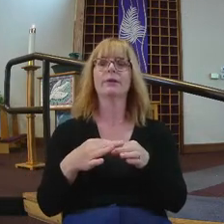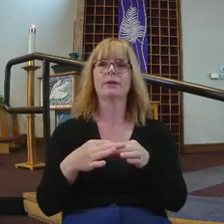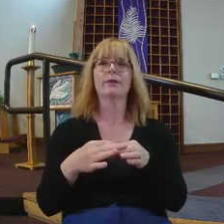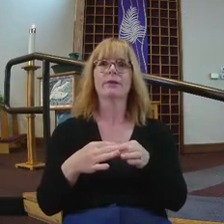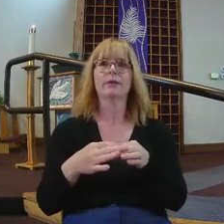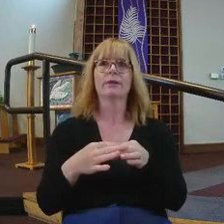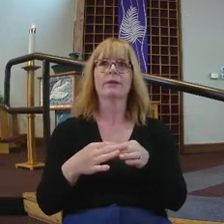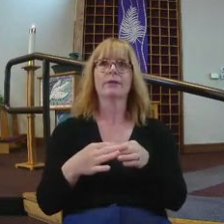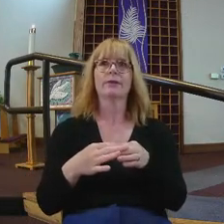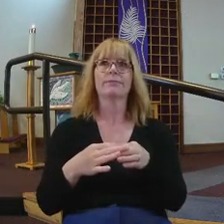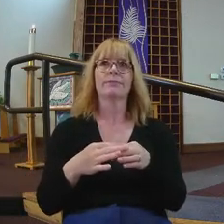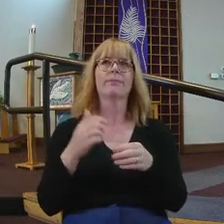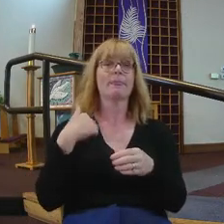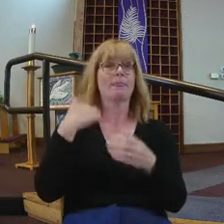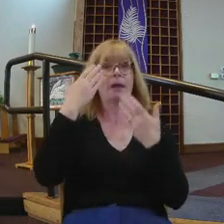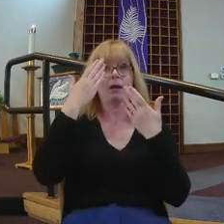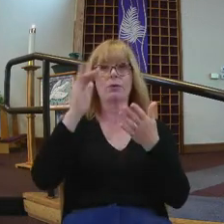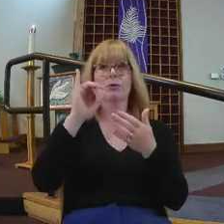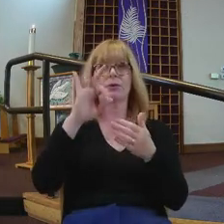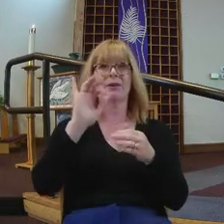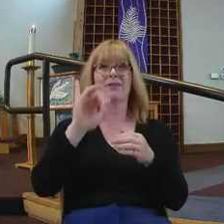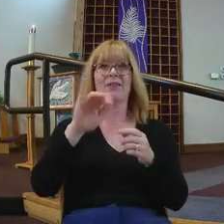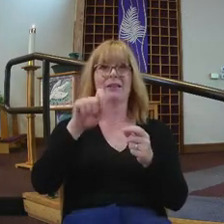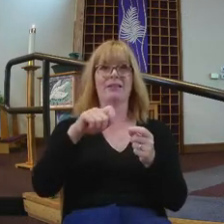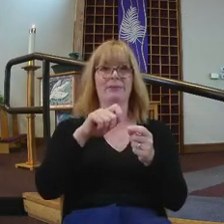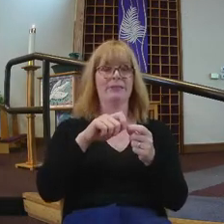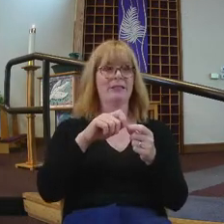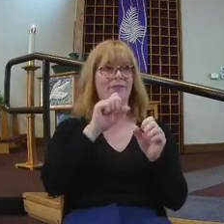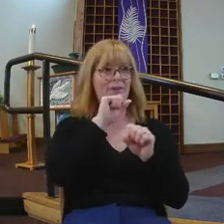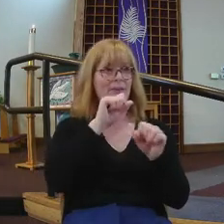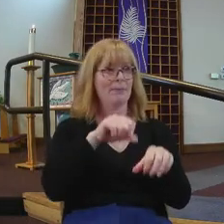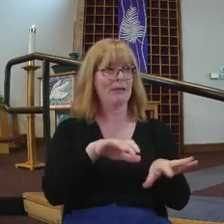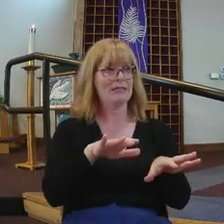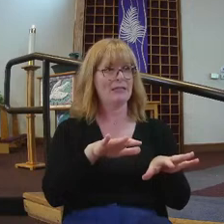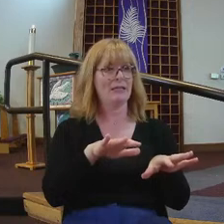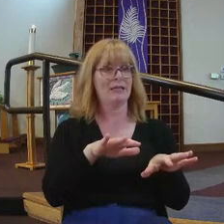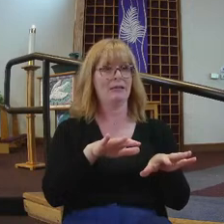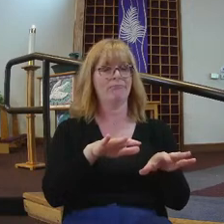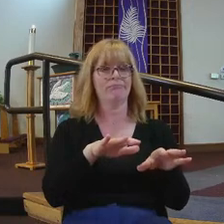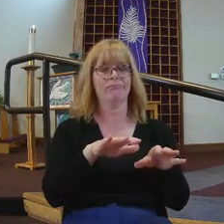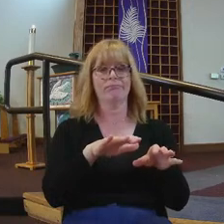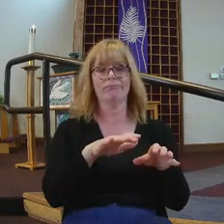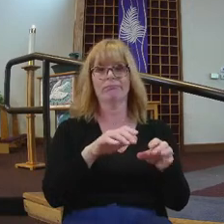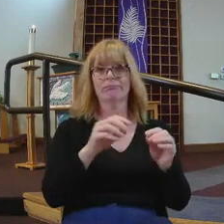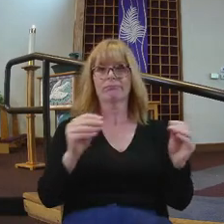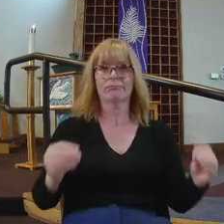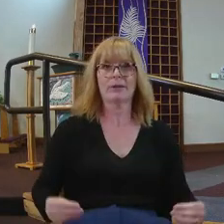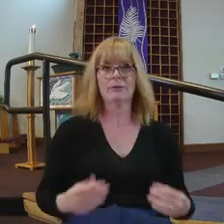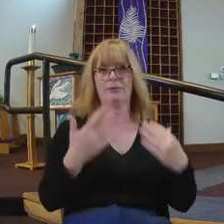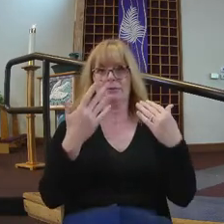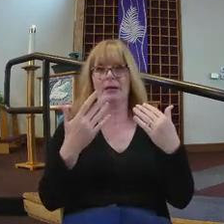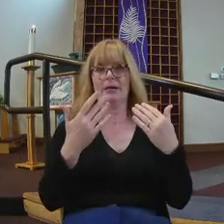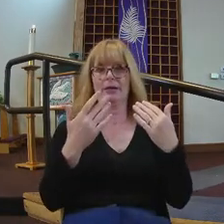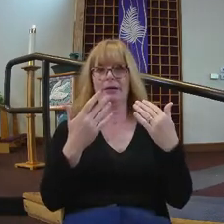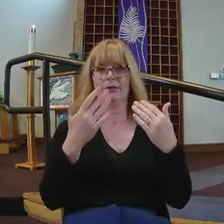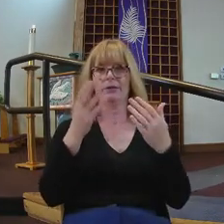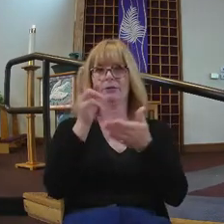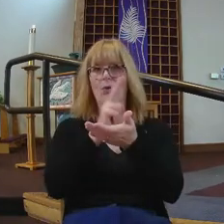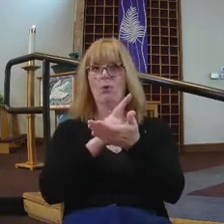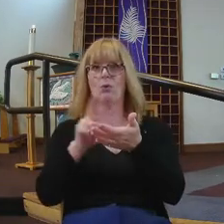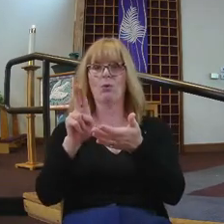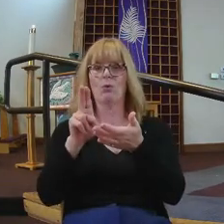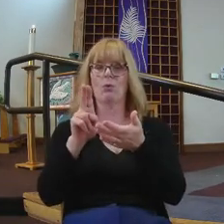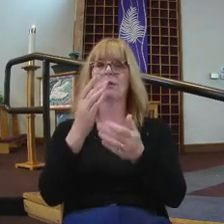that particular blessing really invoked divine favor. A few hours after we left that